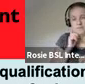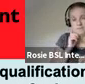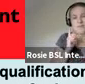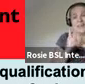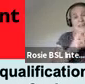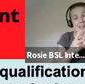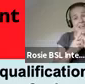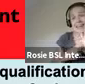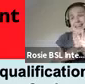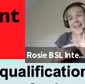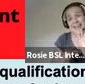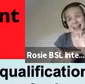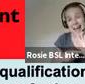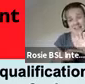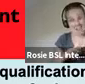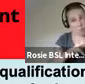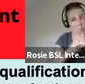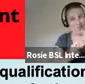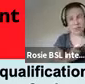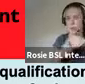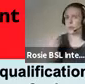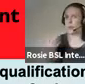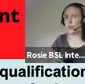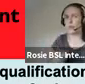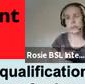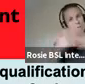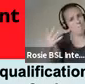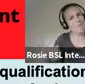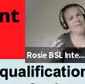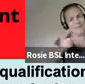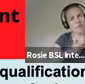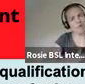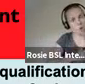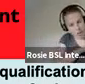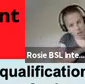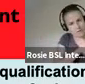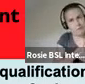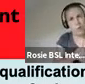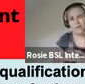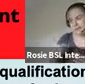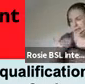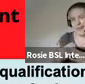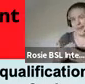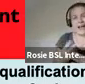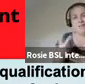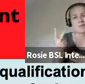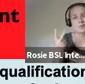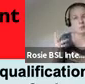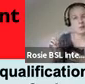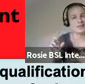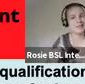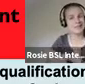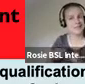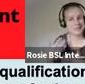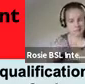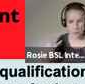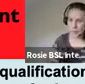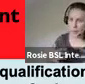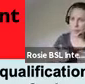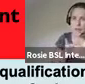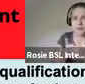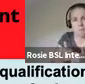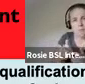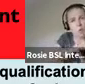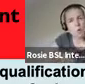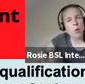an enormously important role during the last 2 decades in supporting this field of